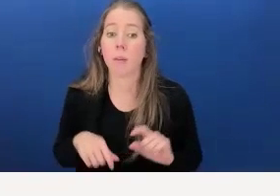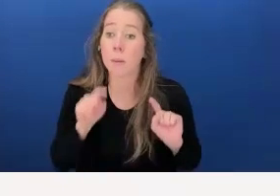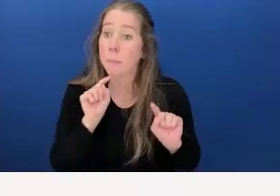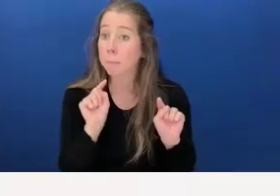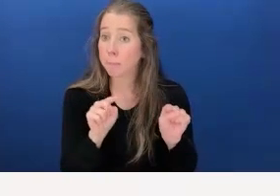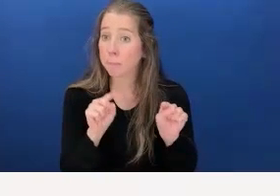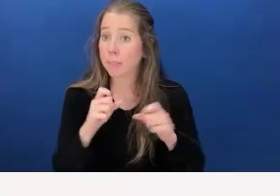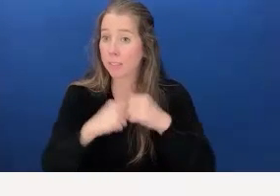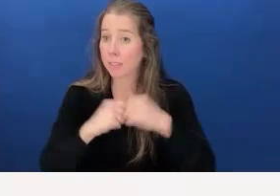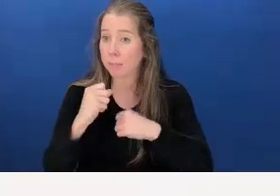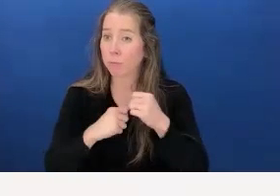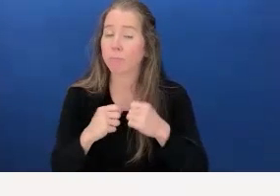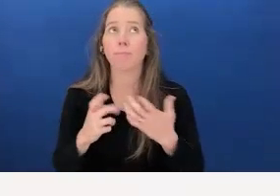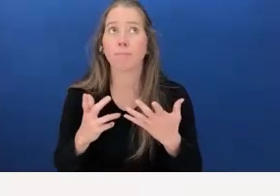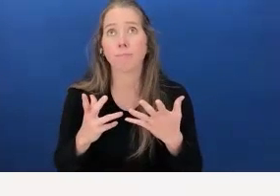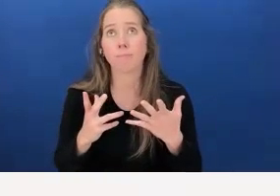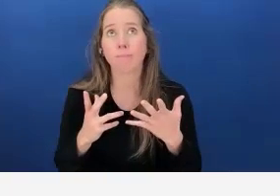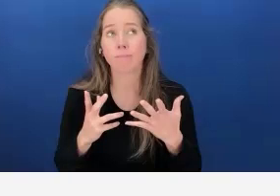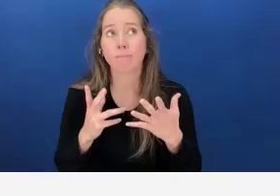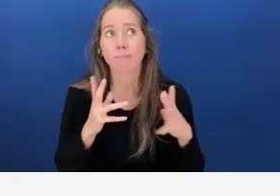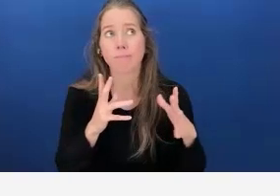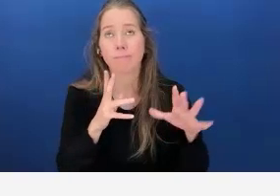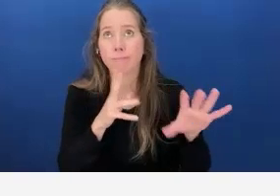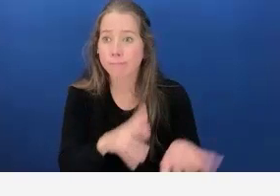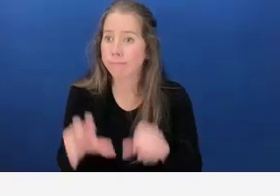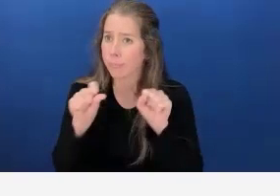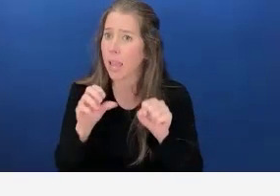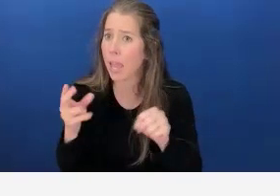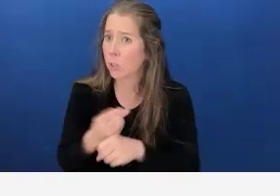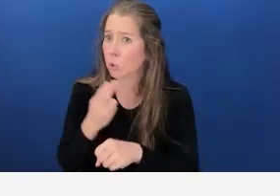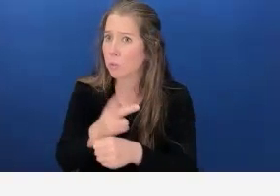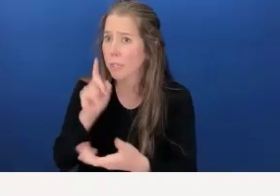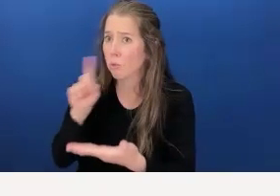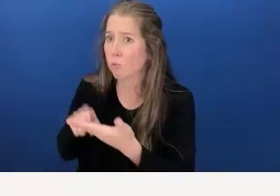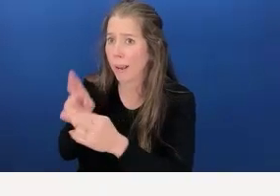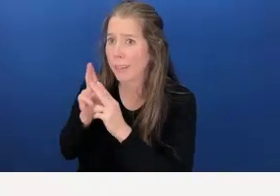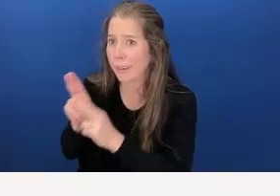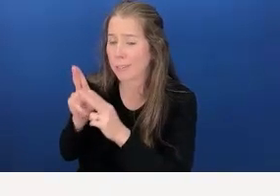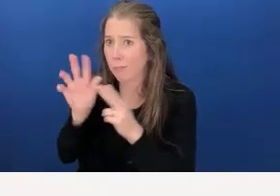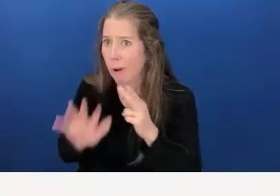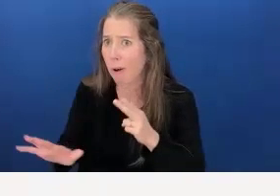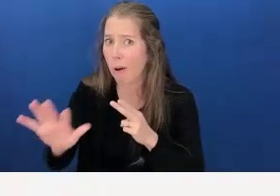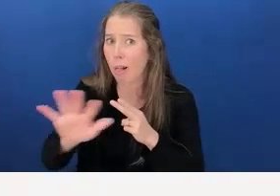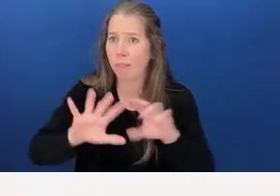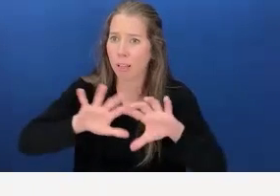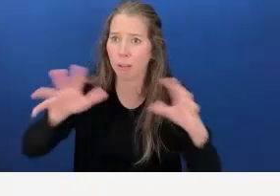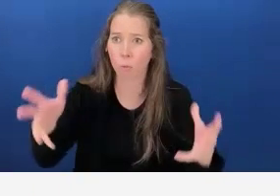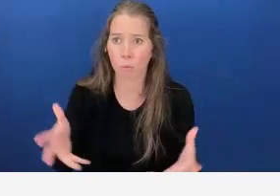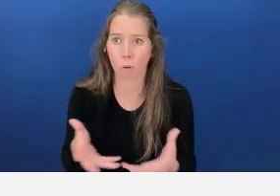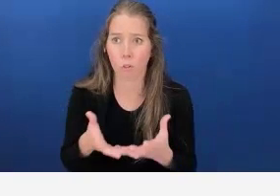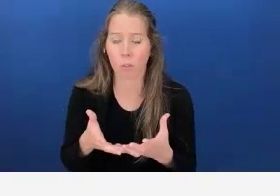This framework was adopted and is used and recognized all over the world to